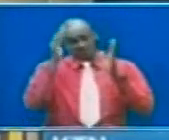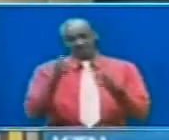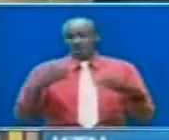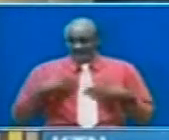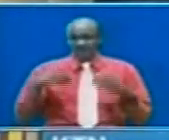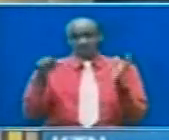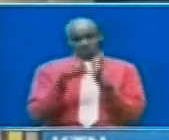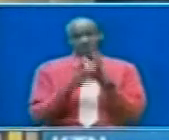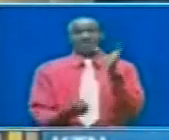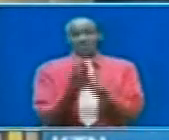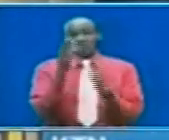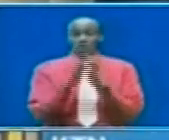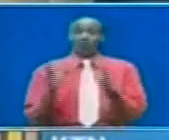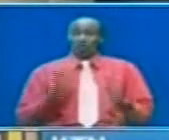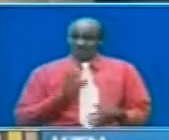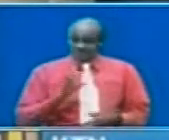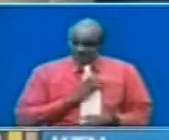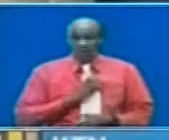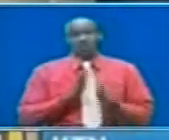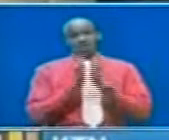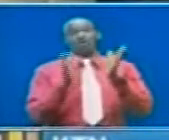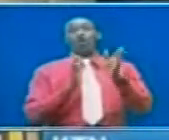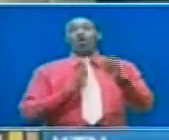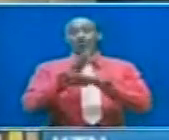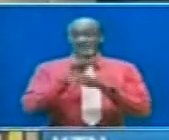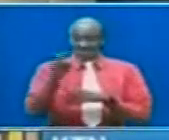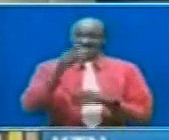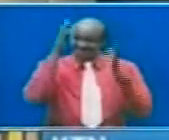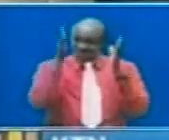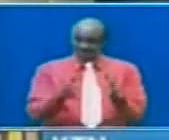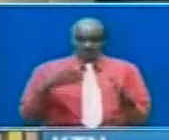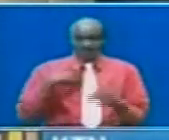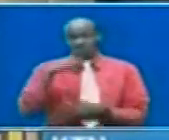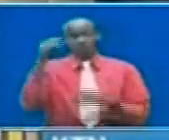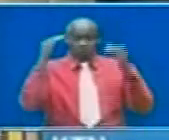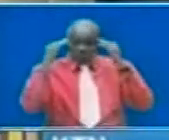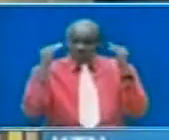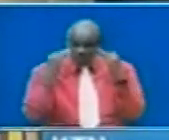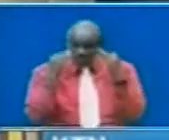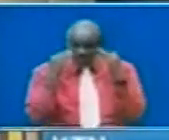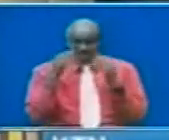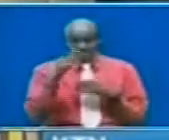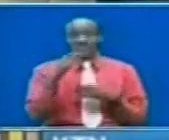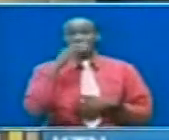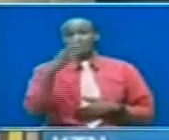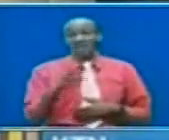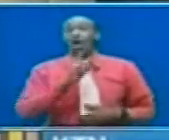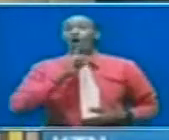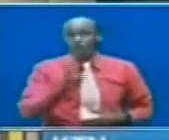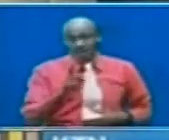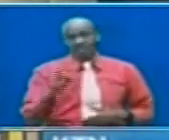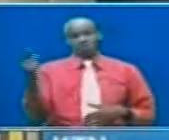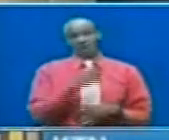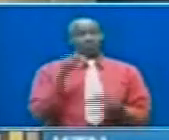with the establishment of committees of the General Oversight, that person ought to have gone to court and not the Speaker being summoned to State